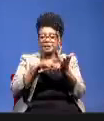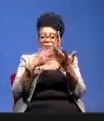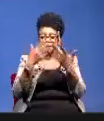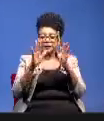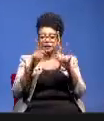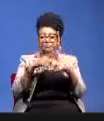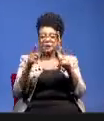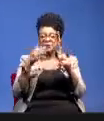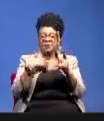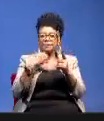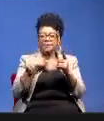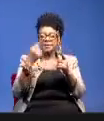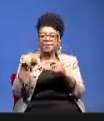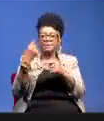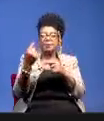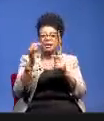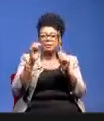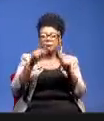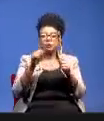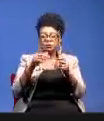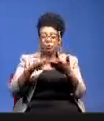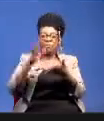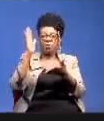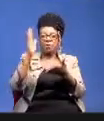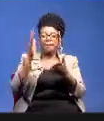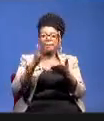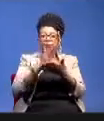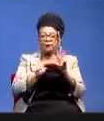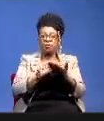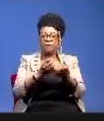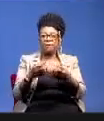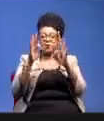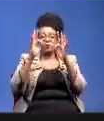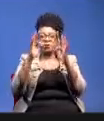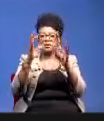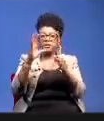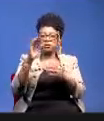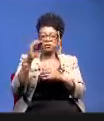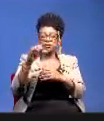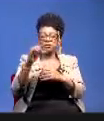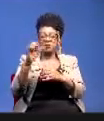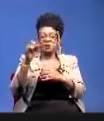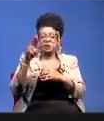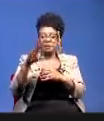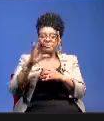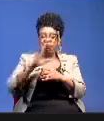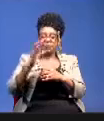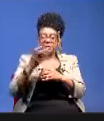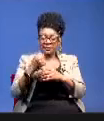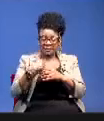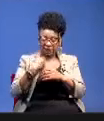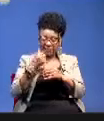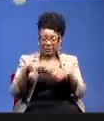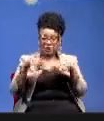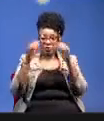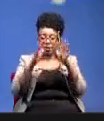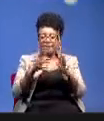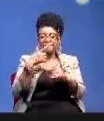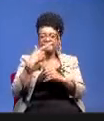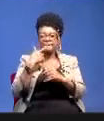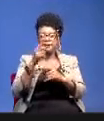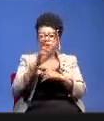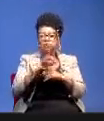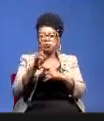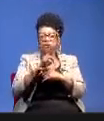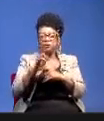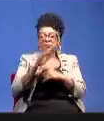were optimistic the numbers would rise before the official rollout. Council of Governors Health Committee Chairperson Muthomi Njuki says the use of community